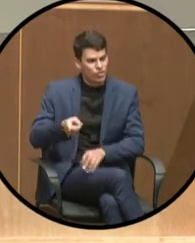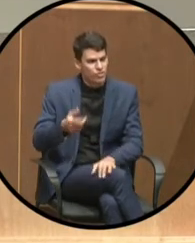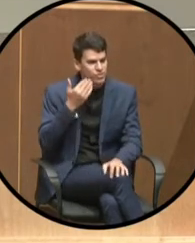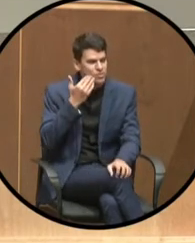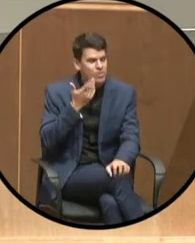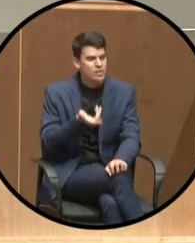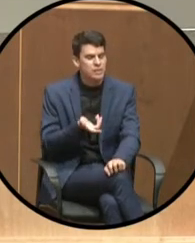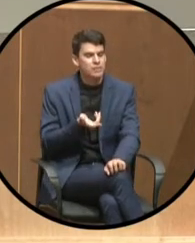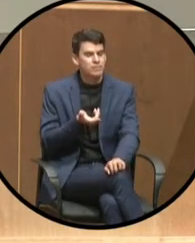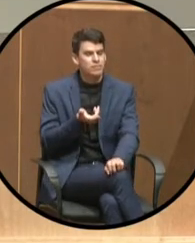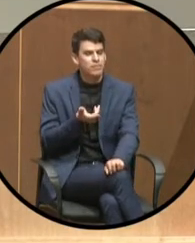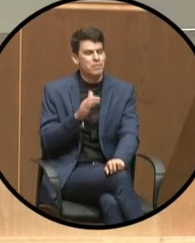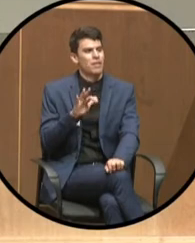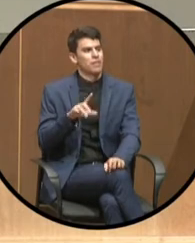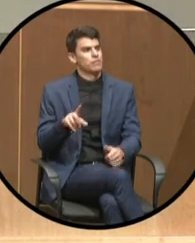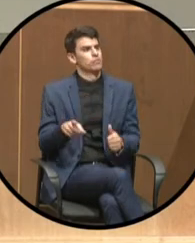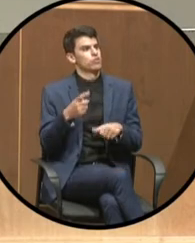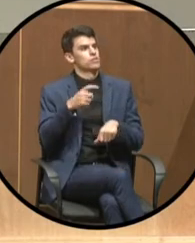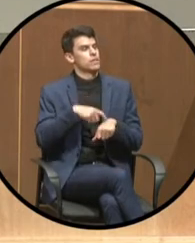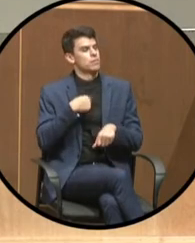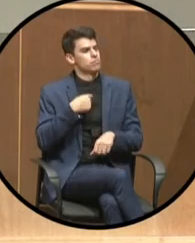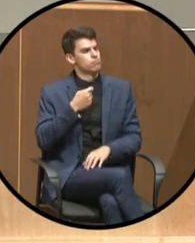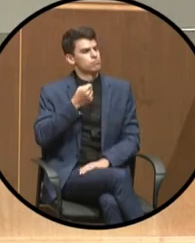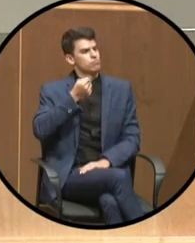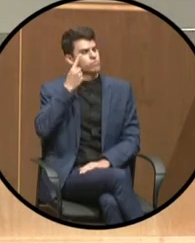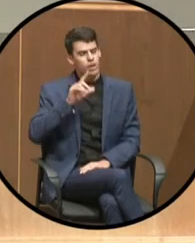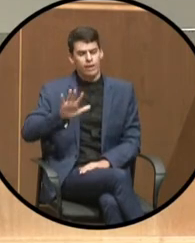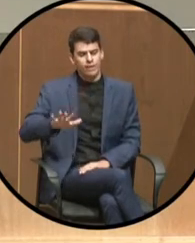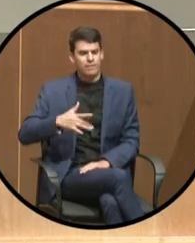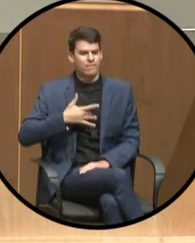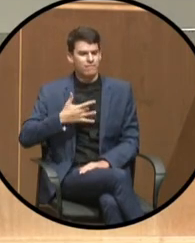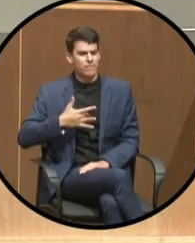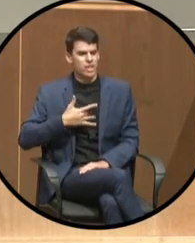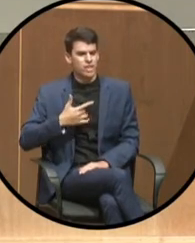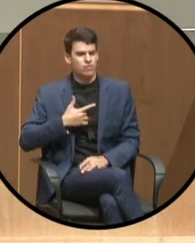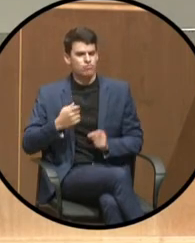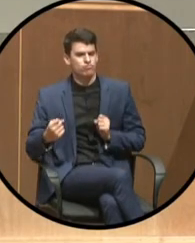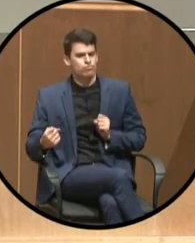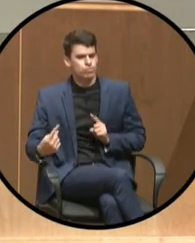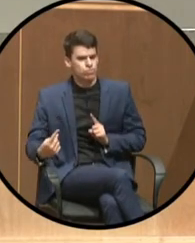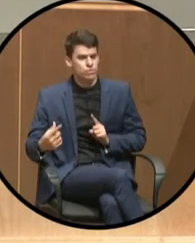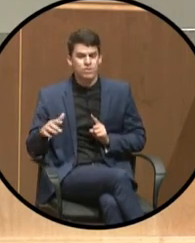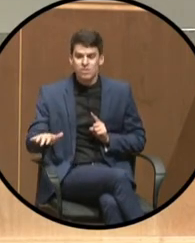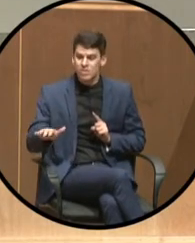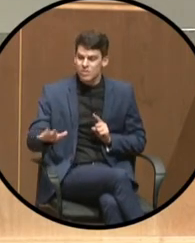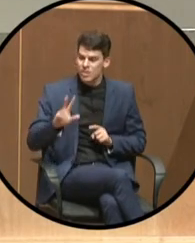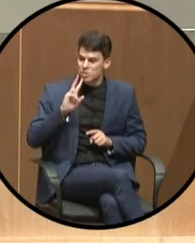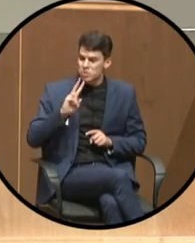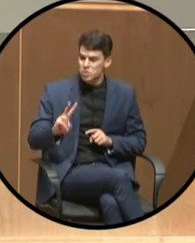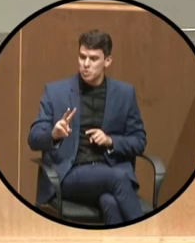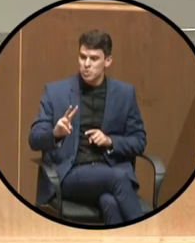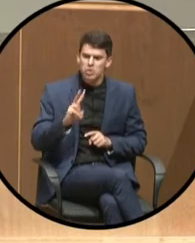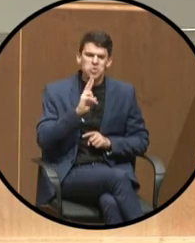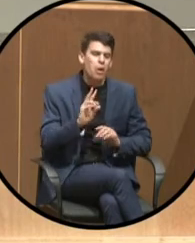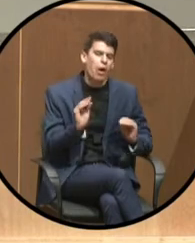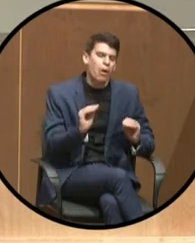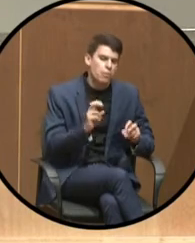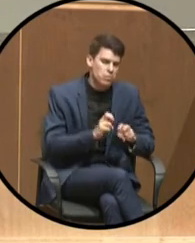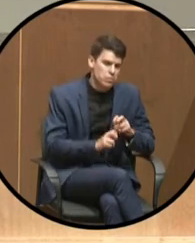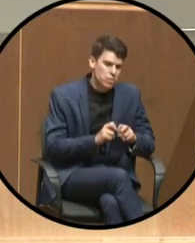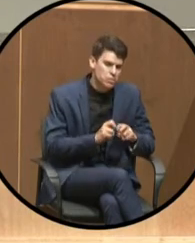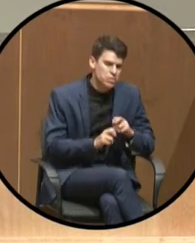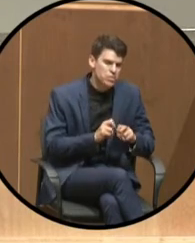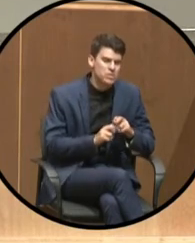the first time, I understood how he must have felt. The 2-year-old didn't have a problem, but he